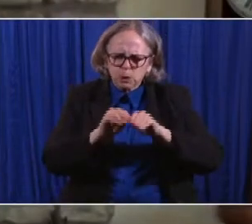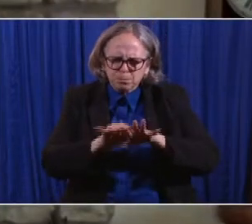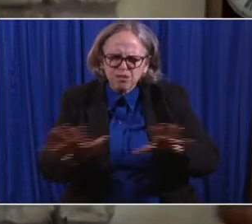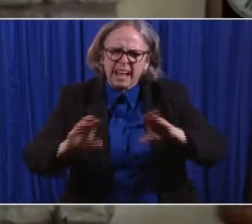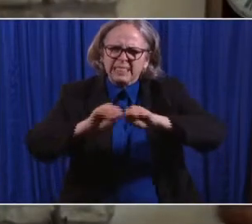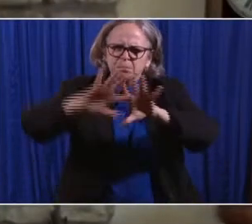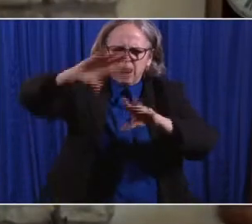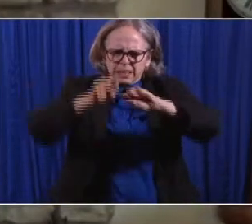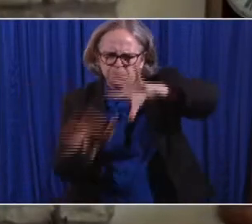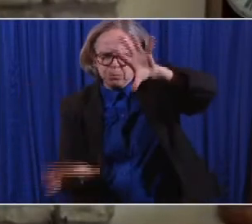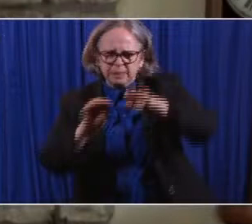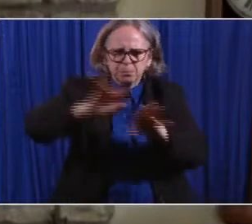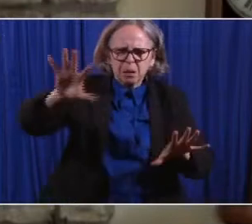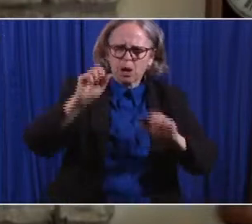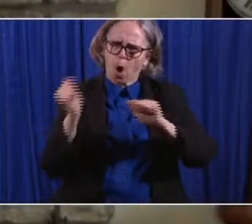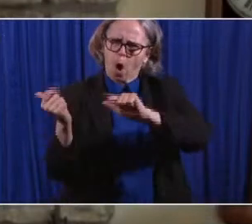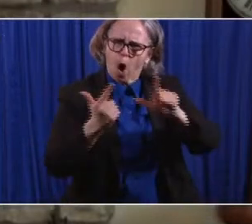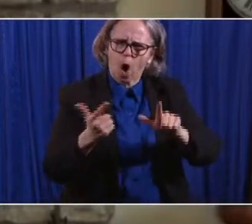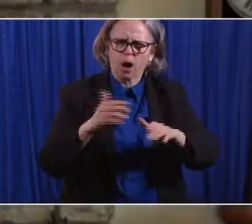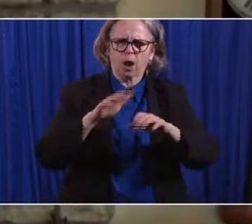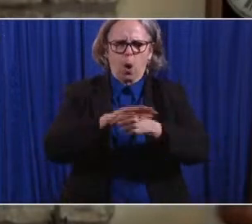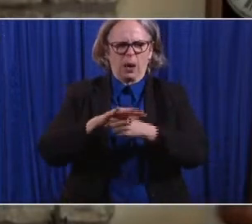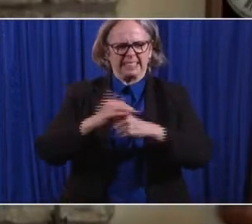vaccine and a lot more